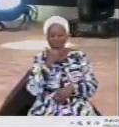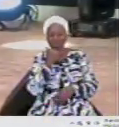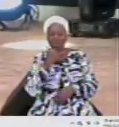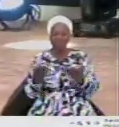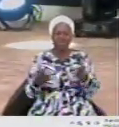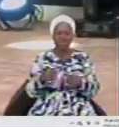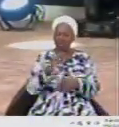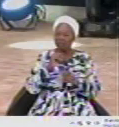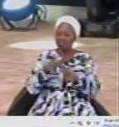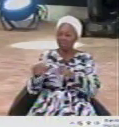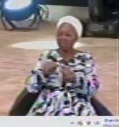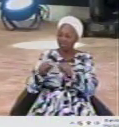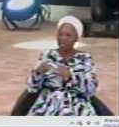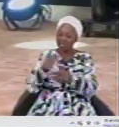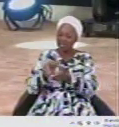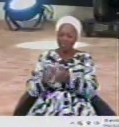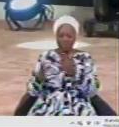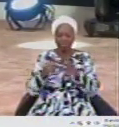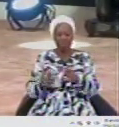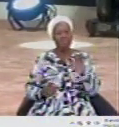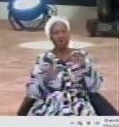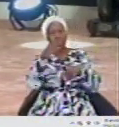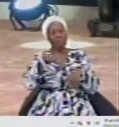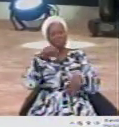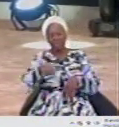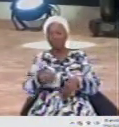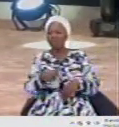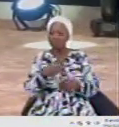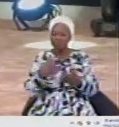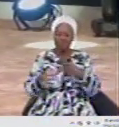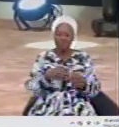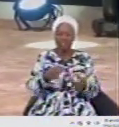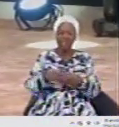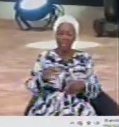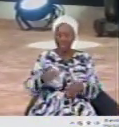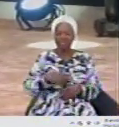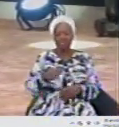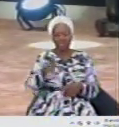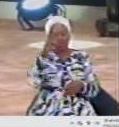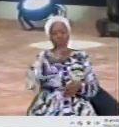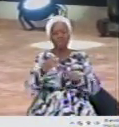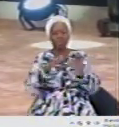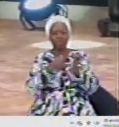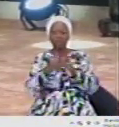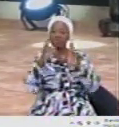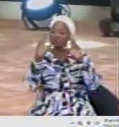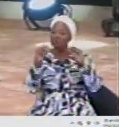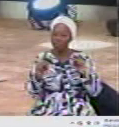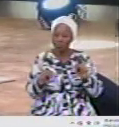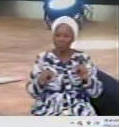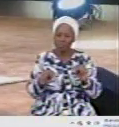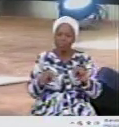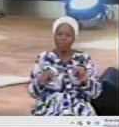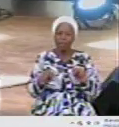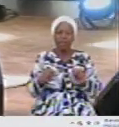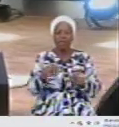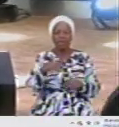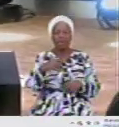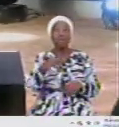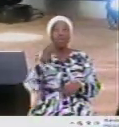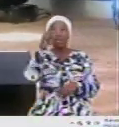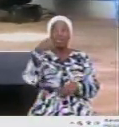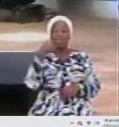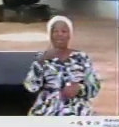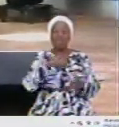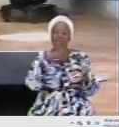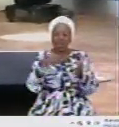down, I'll still do it. Whether you are right, whether you are righteous or righteous, I'll still do it. No. It says, this I will